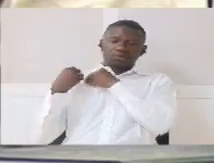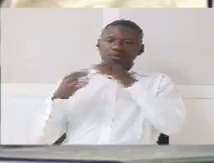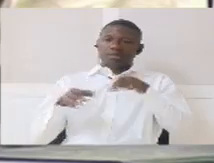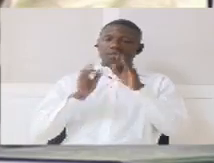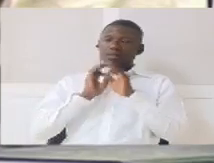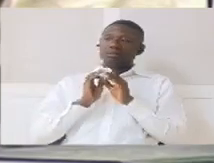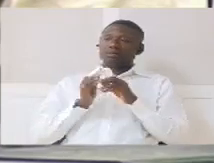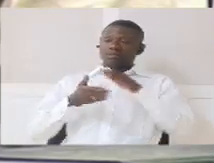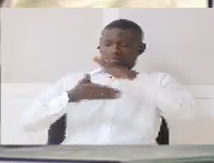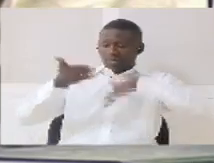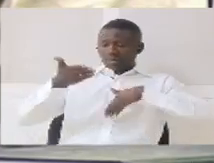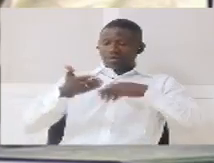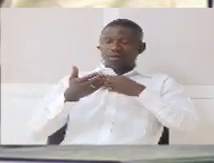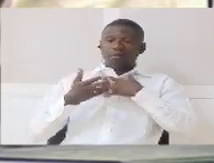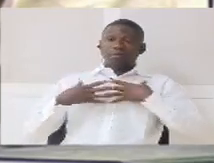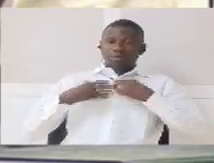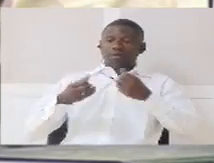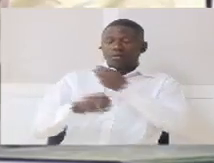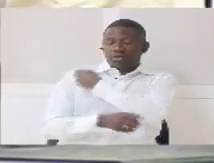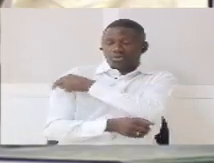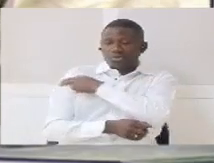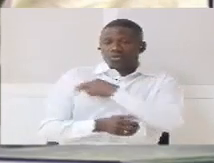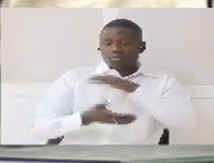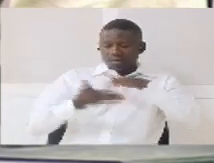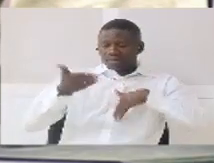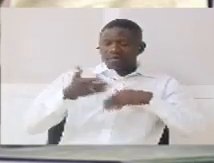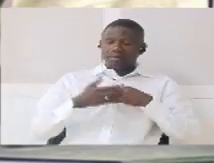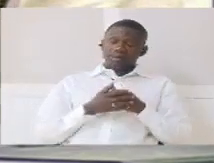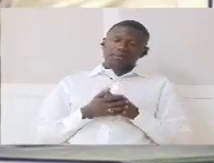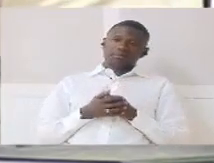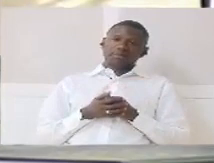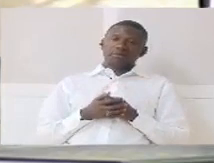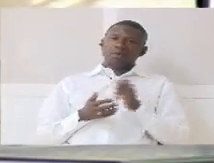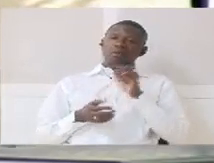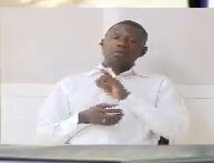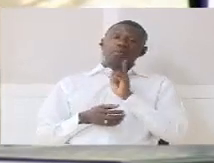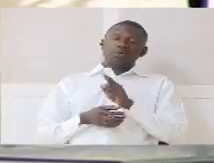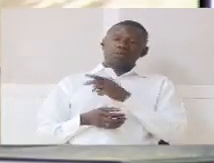takes their medical papers and take them to the hospital. But they don't have medicine.